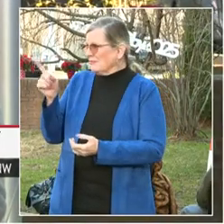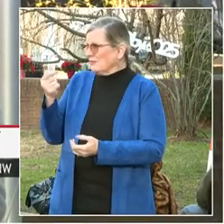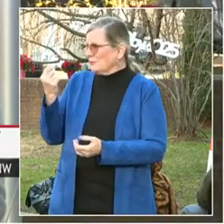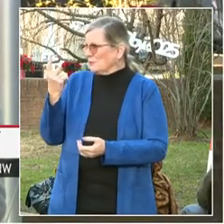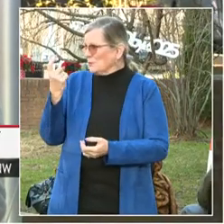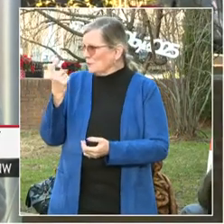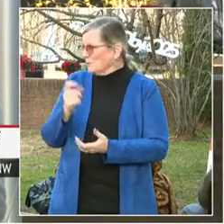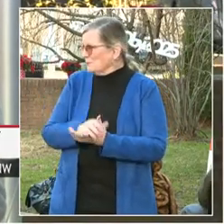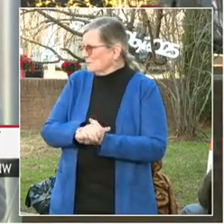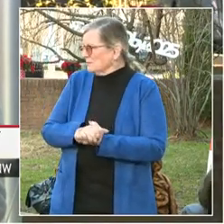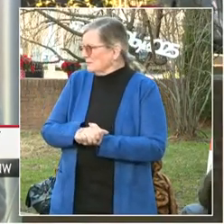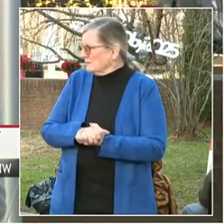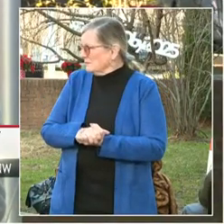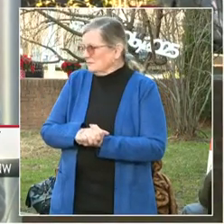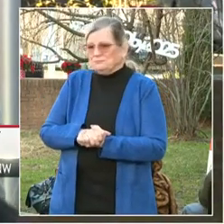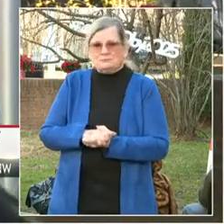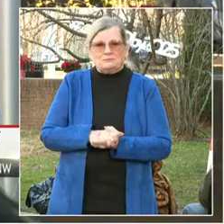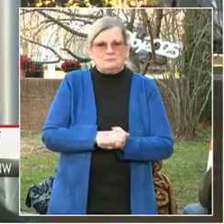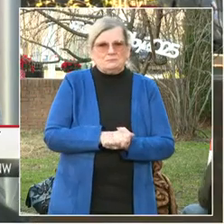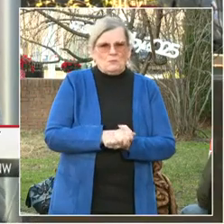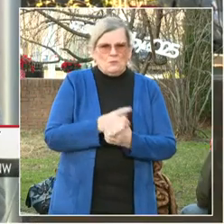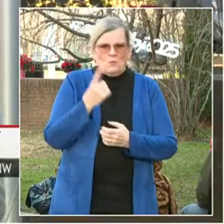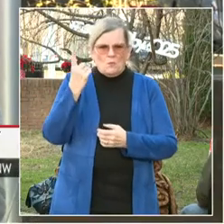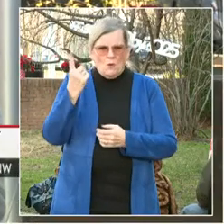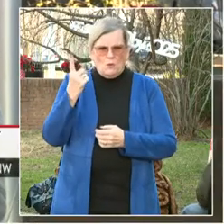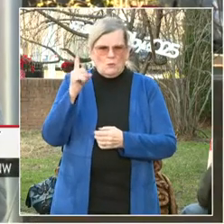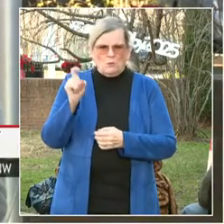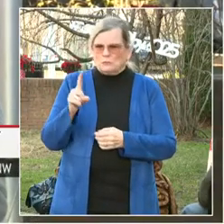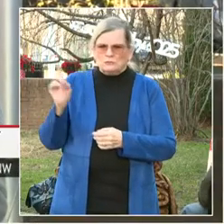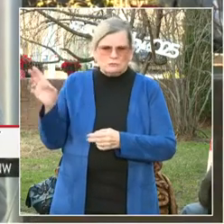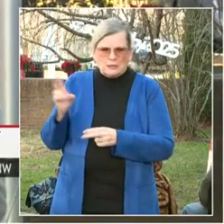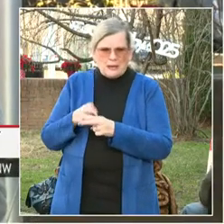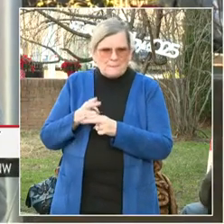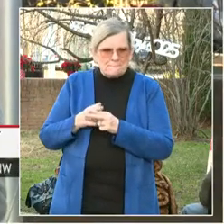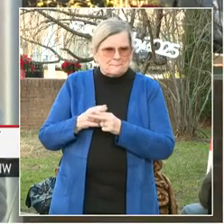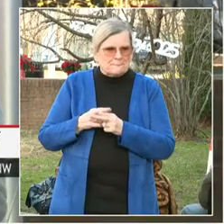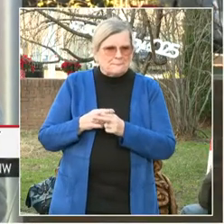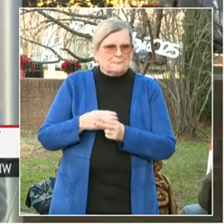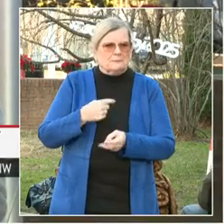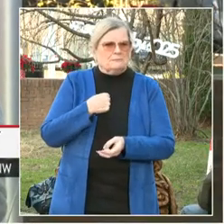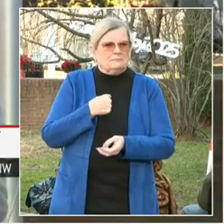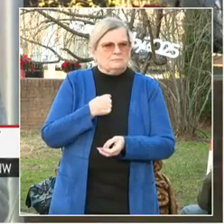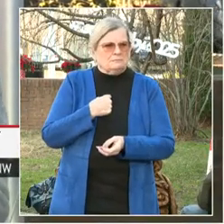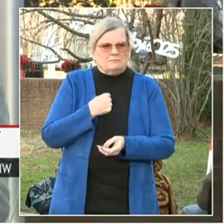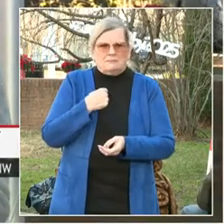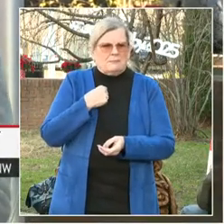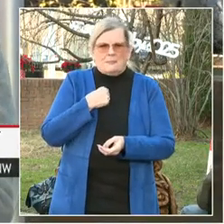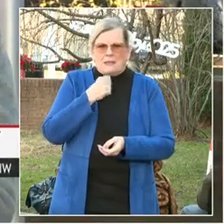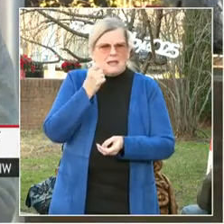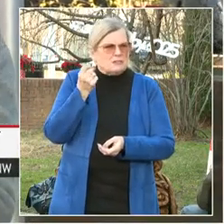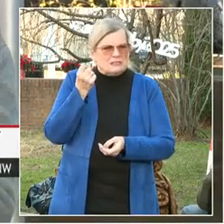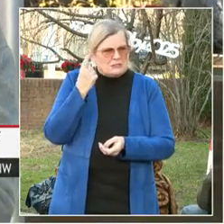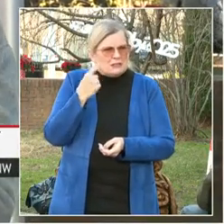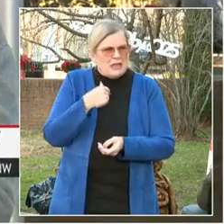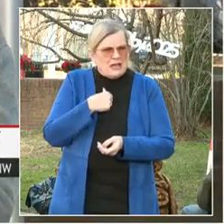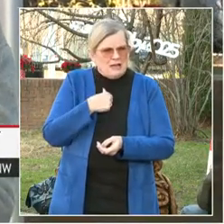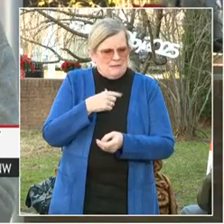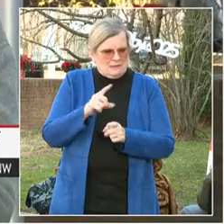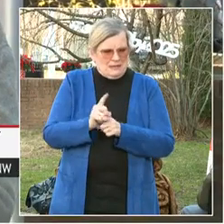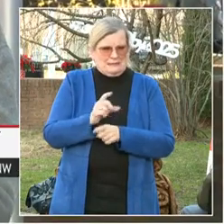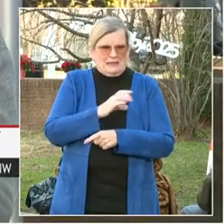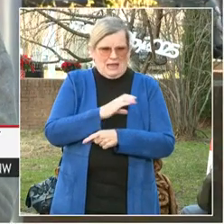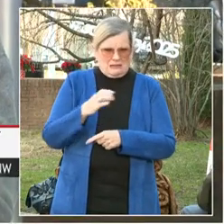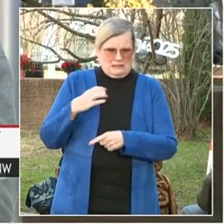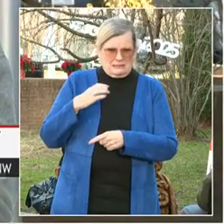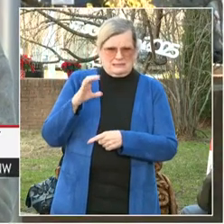The guns shooting up in the air. Yep. It's my understanding from the being on the chief's CIC that shooting a